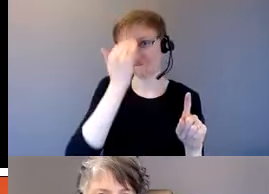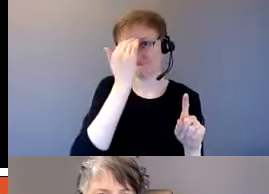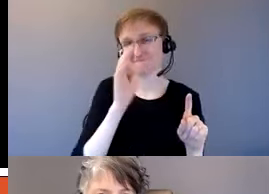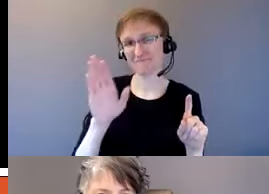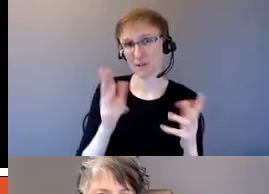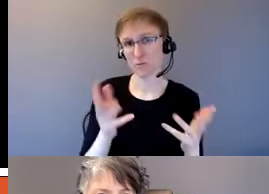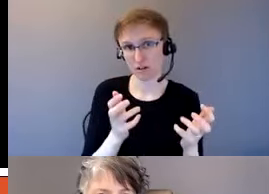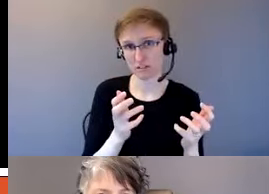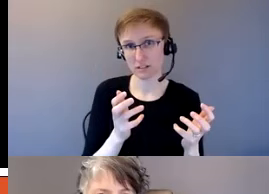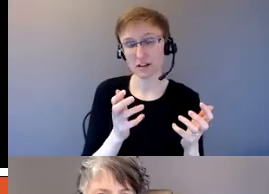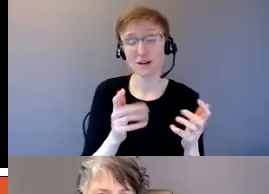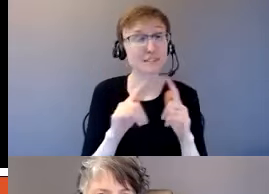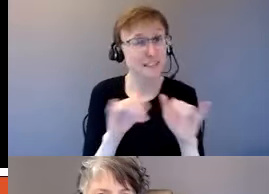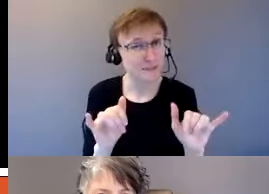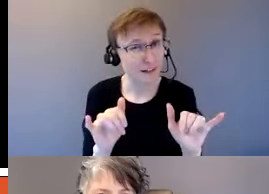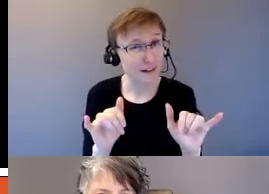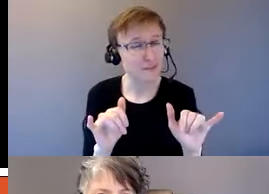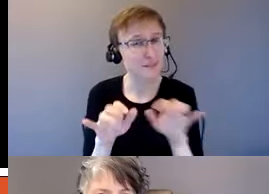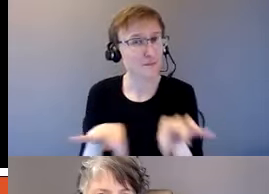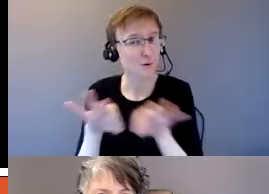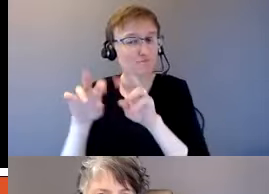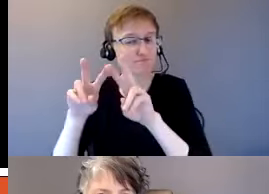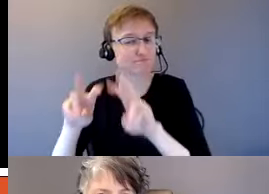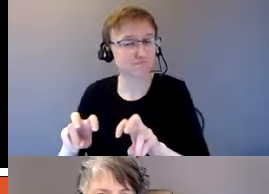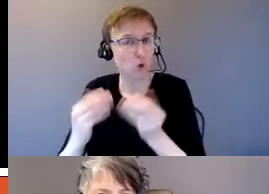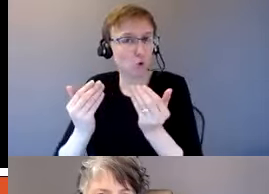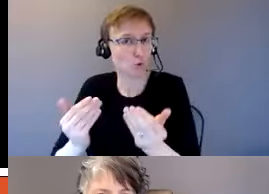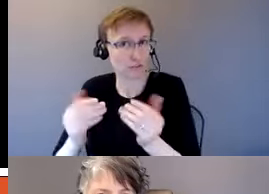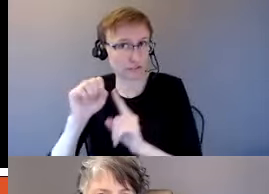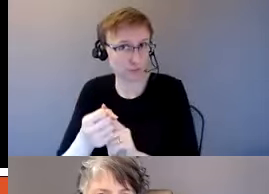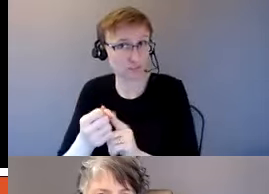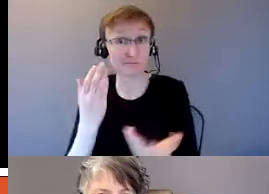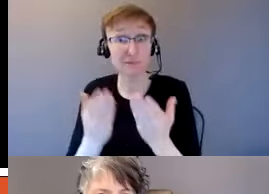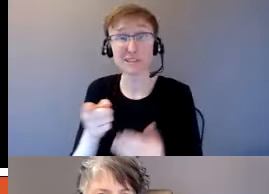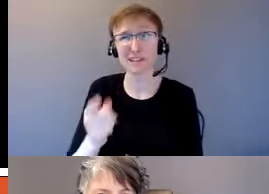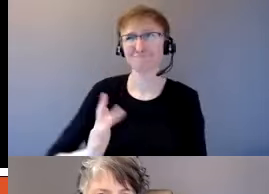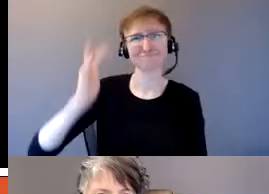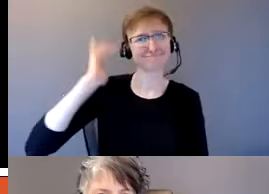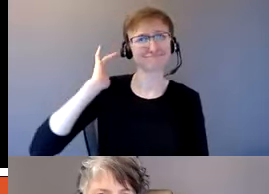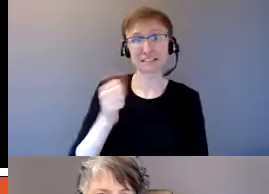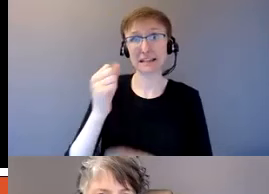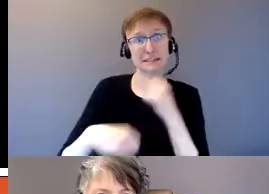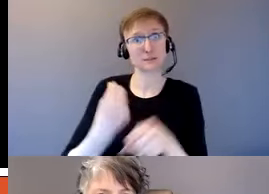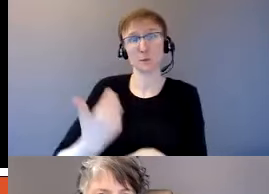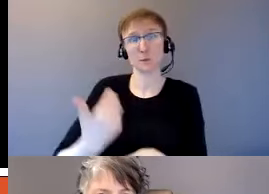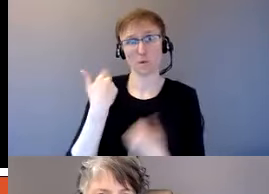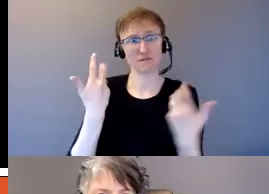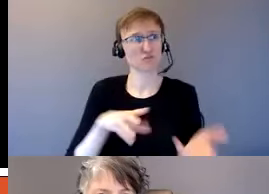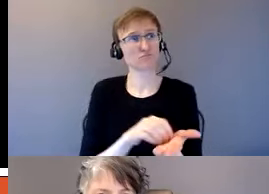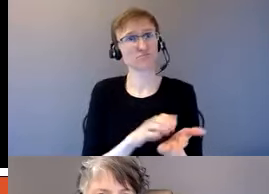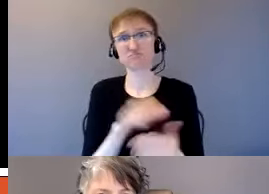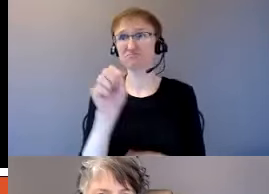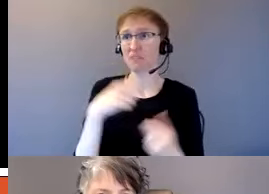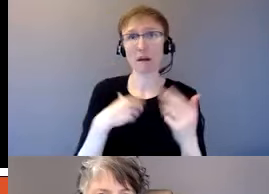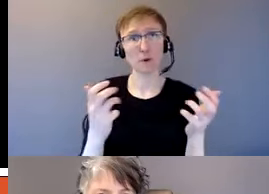something 10 years ago, and then all of a sudden now the situation has changed. So general preference is for